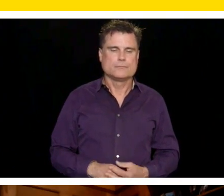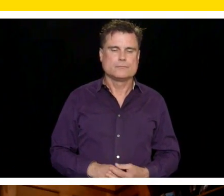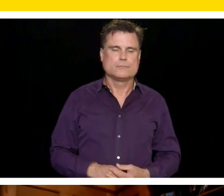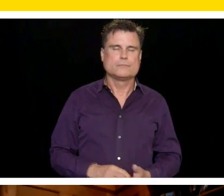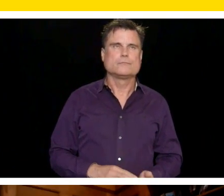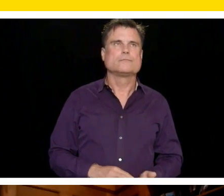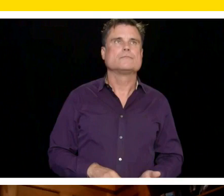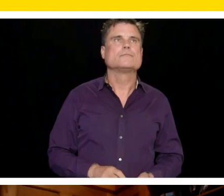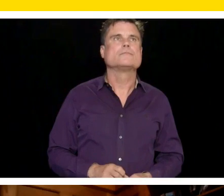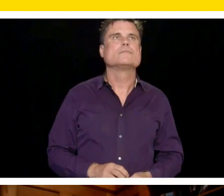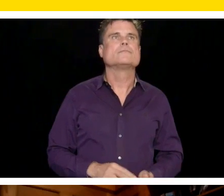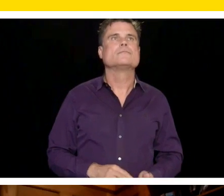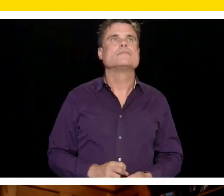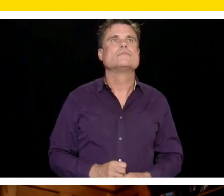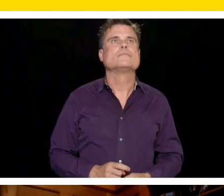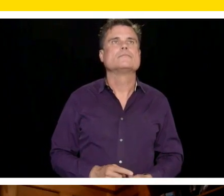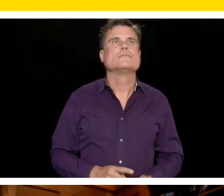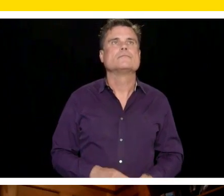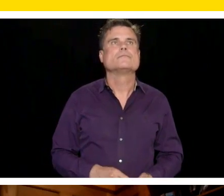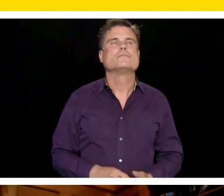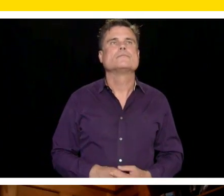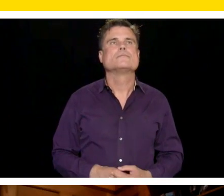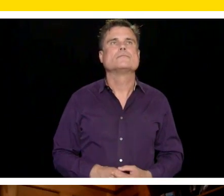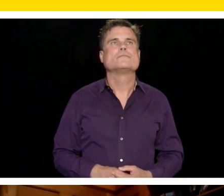Should have made it a bit larger.